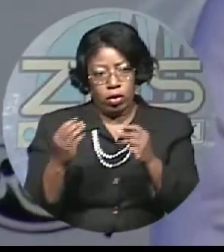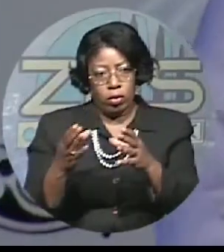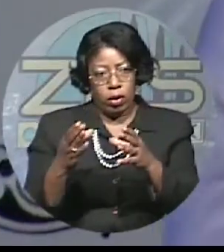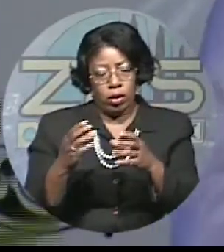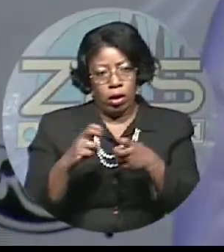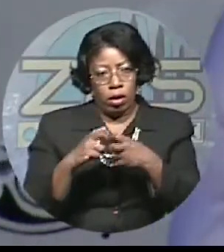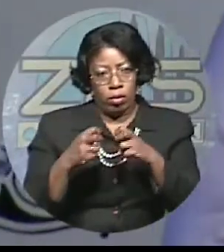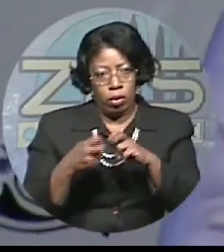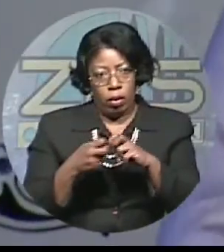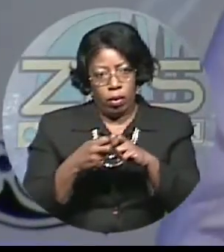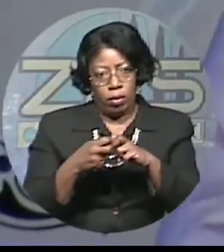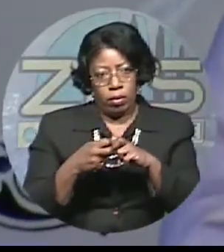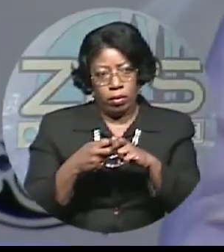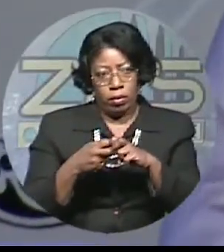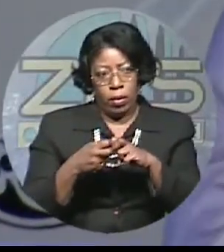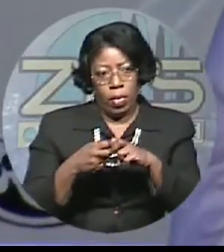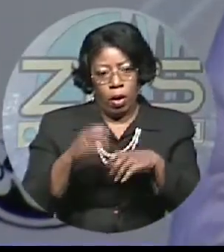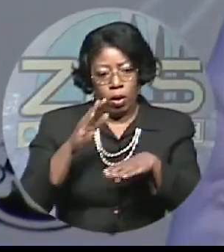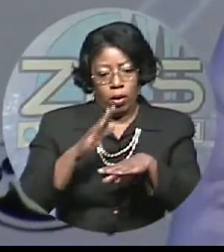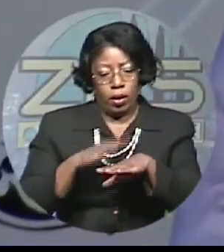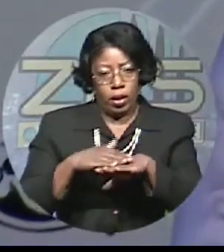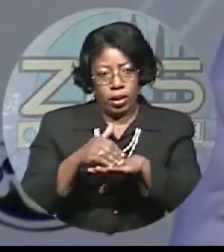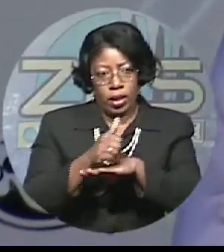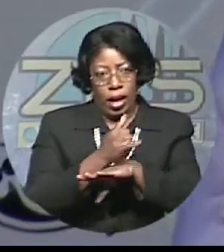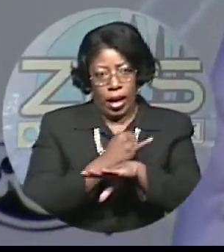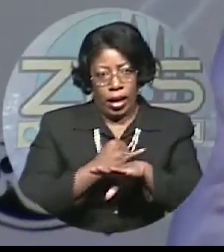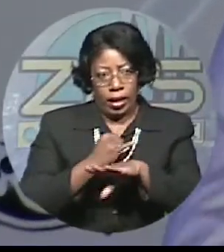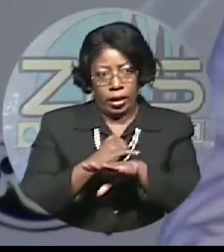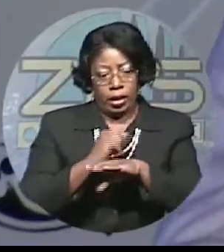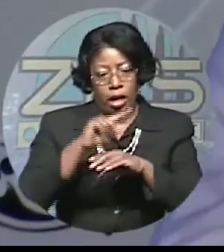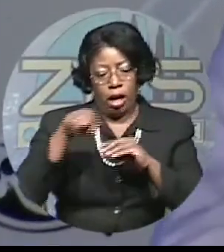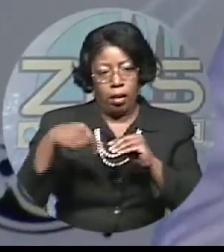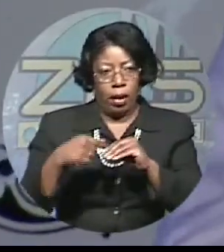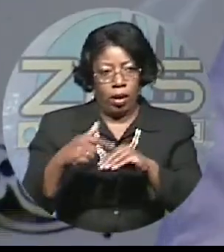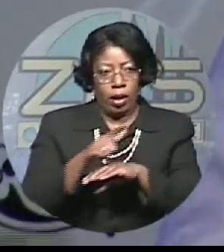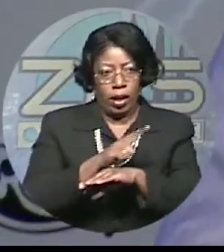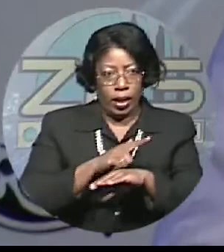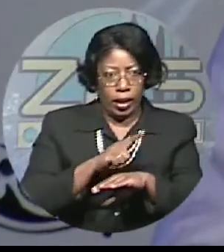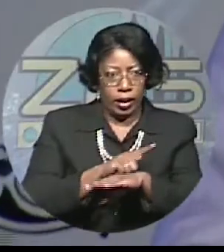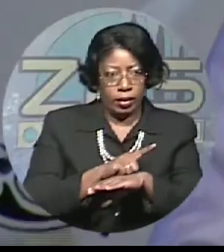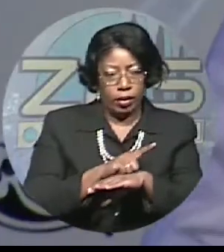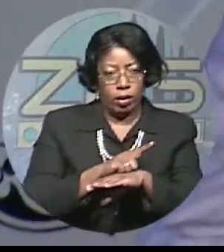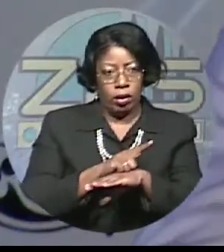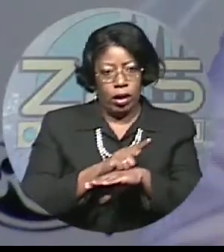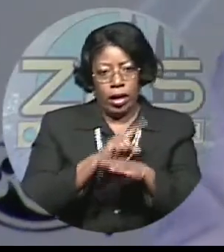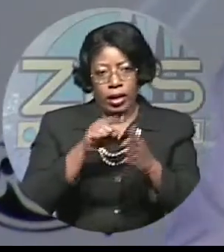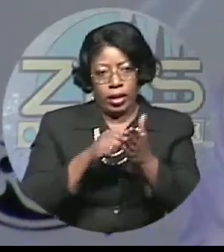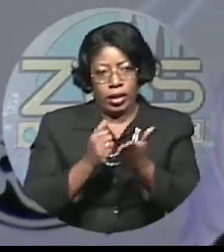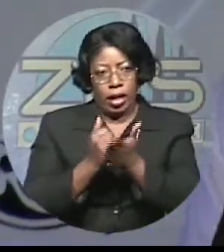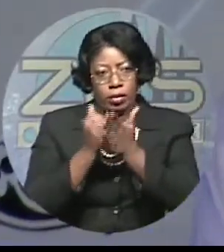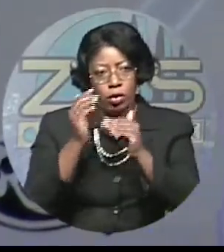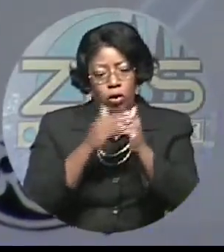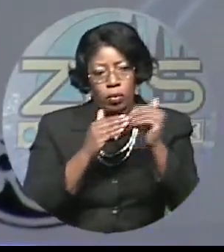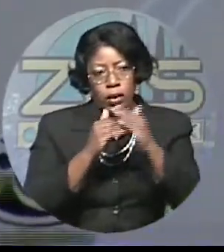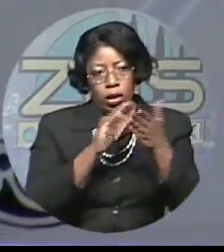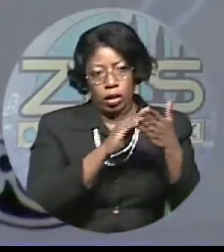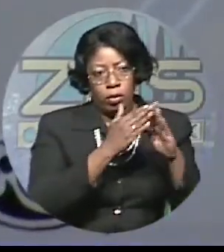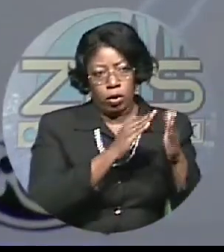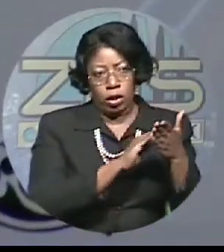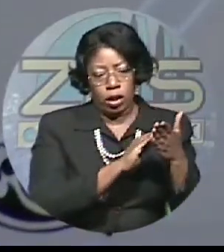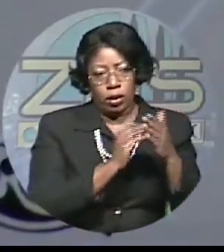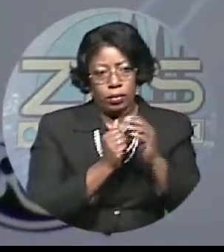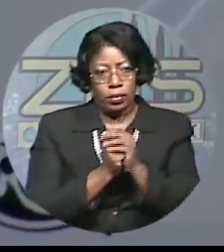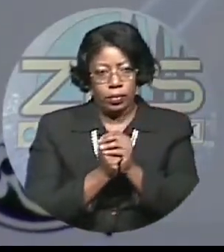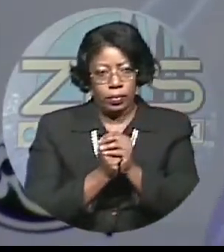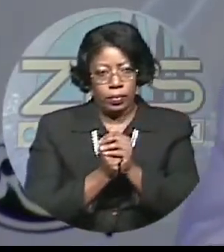island community over land. Right. And as a disincentive to building the community. Thank you. I've had prospective investors who said they